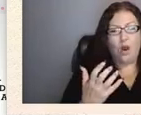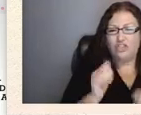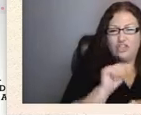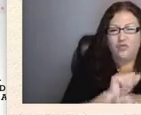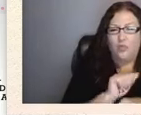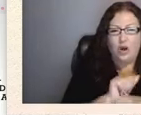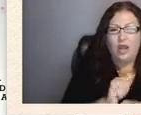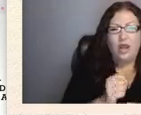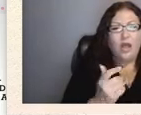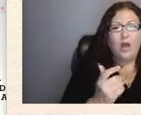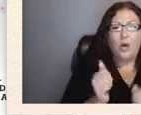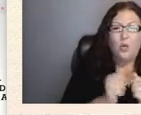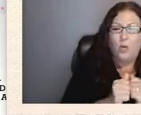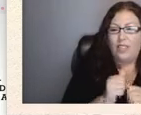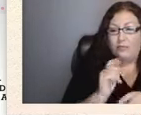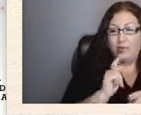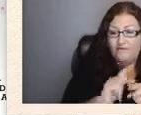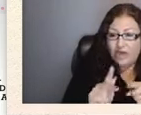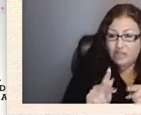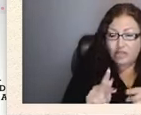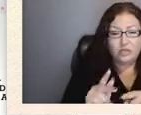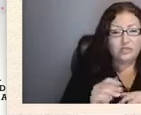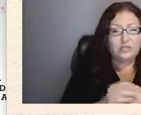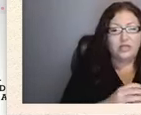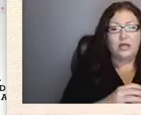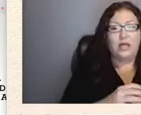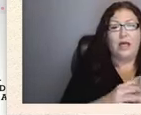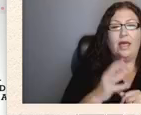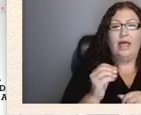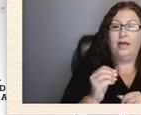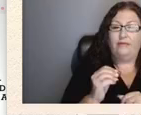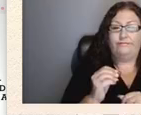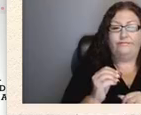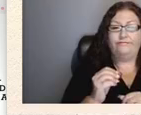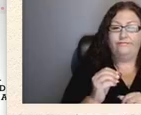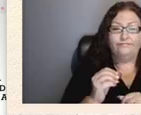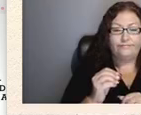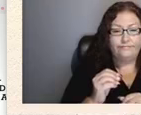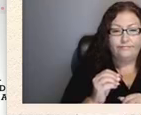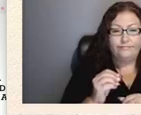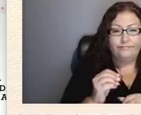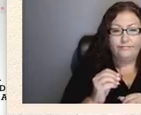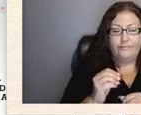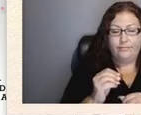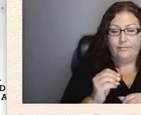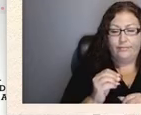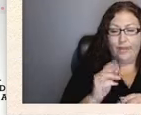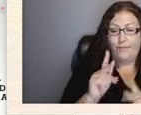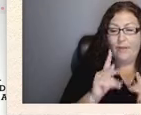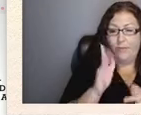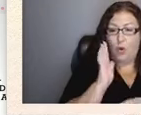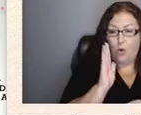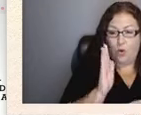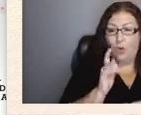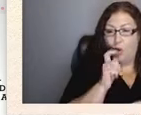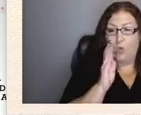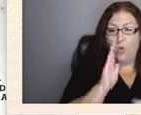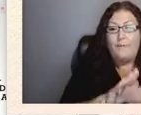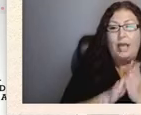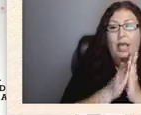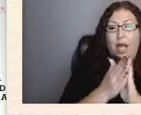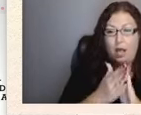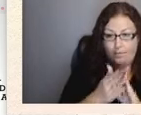with professionals and emerging professionals to collaborate to